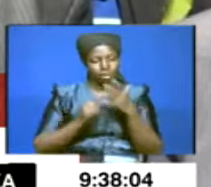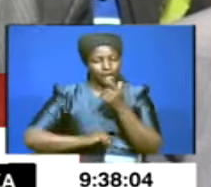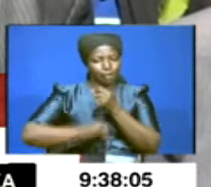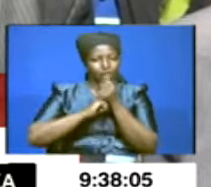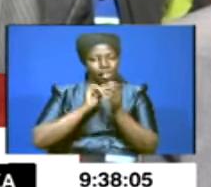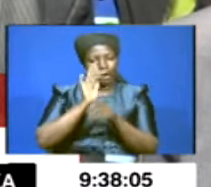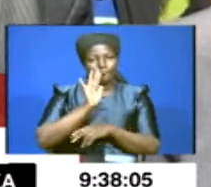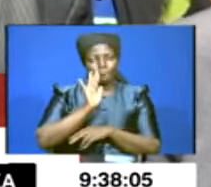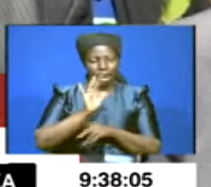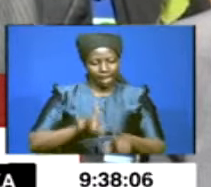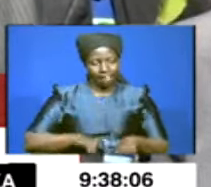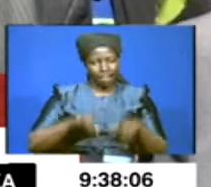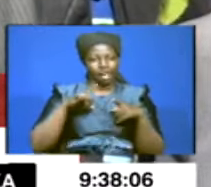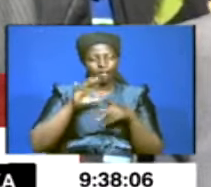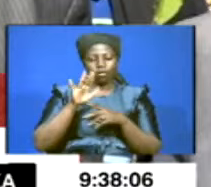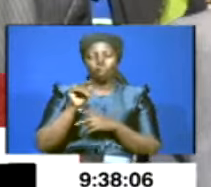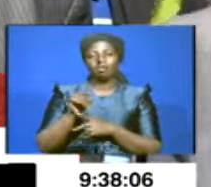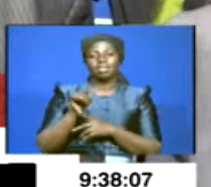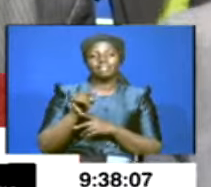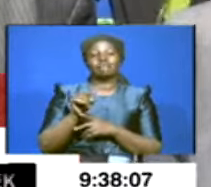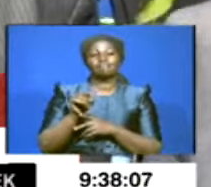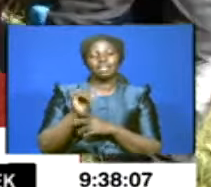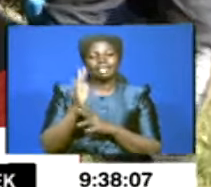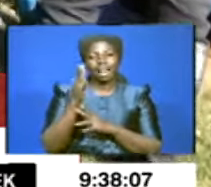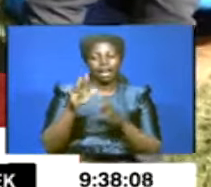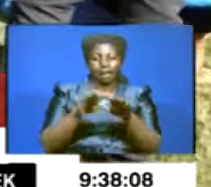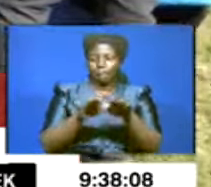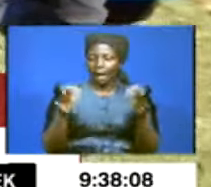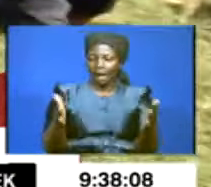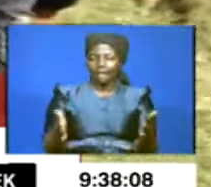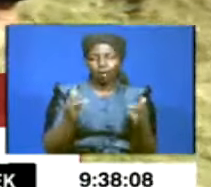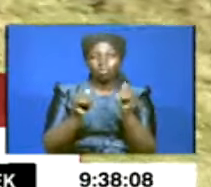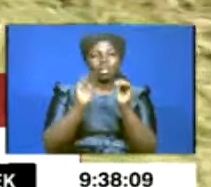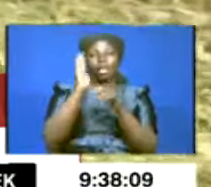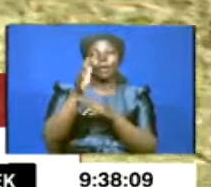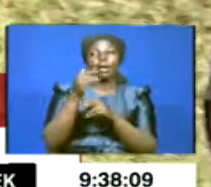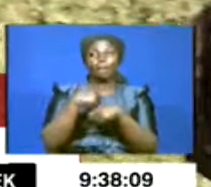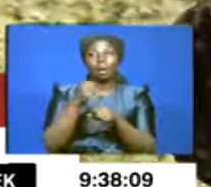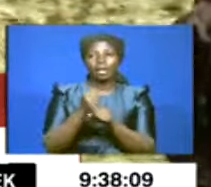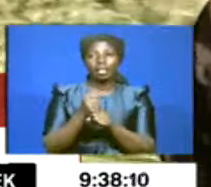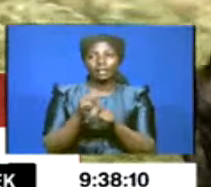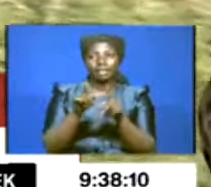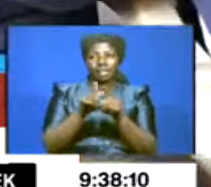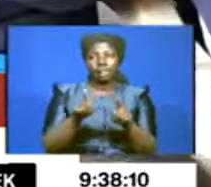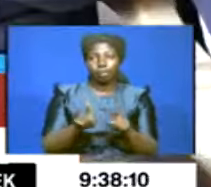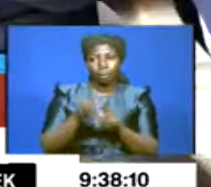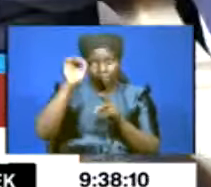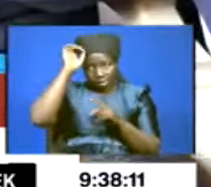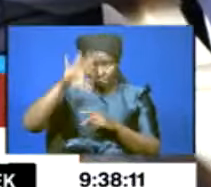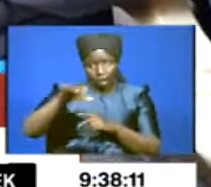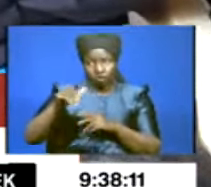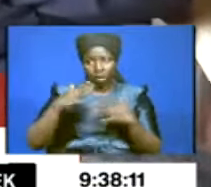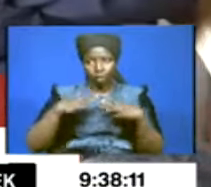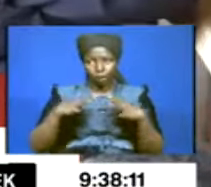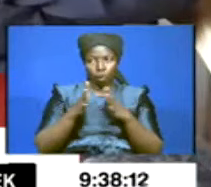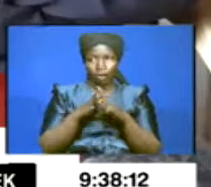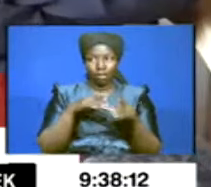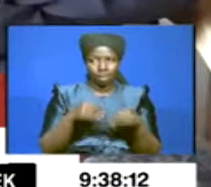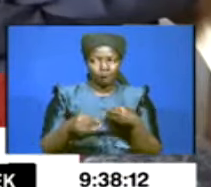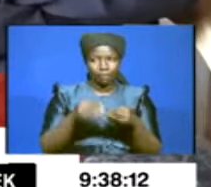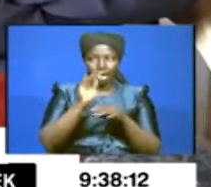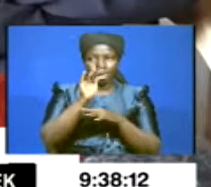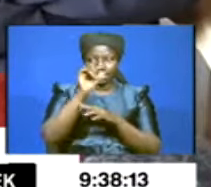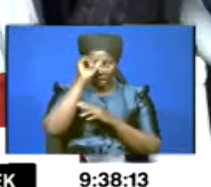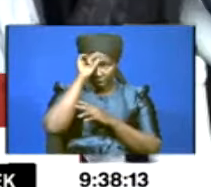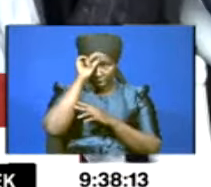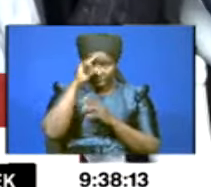kwa hizo nurseries ambazo wataweza kutengeneza. Still in Kiambu County, persons with disabilities are calling on the government to exempt